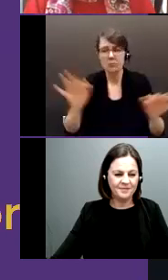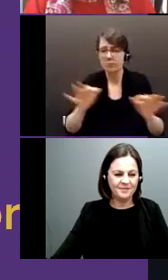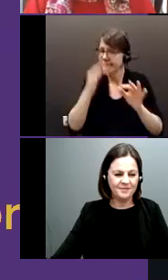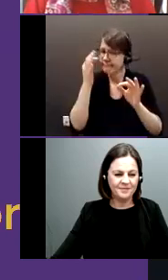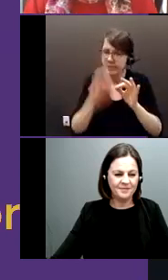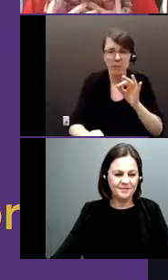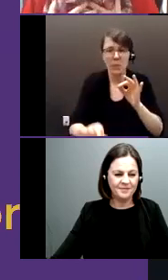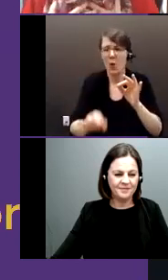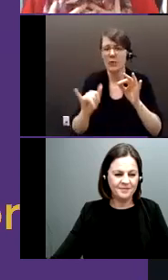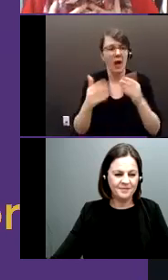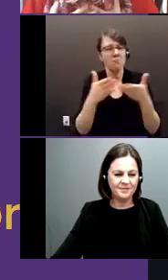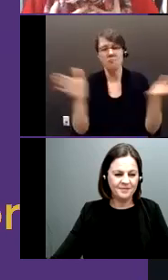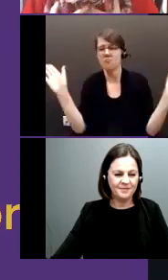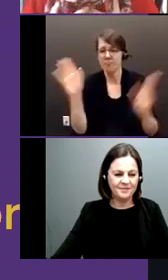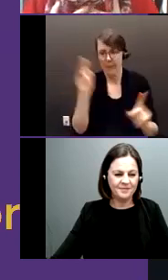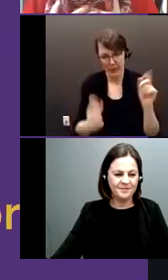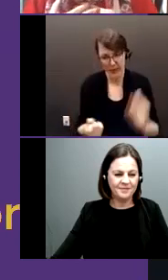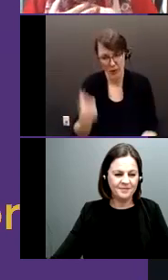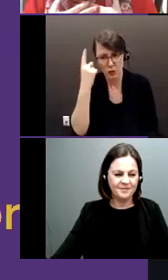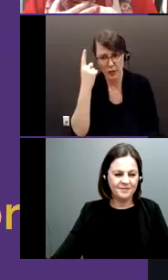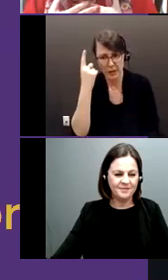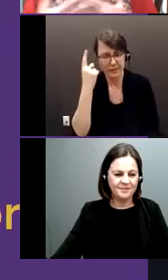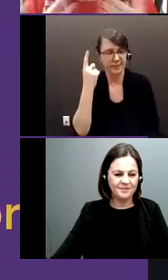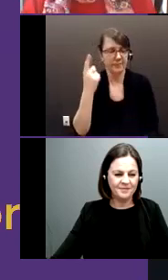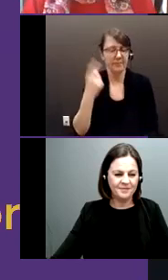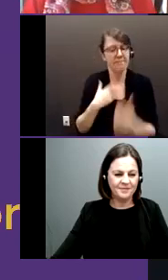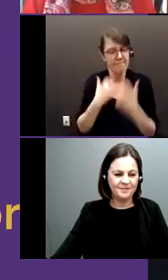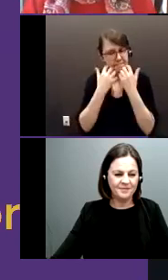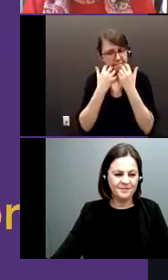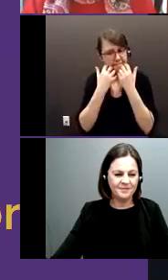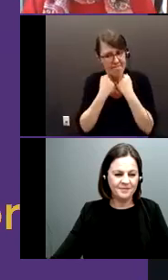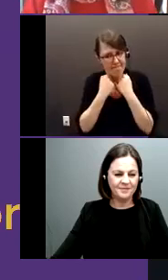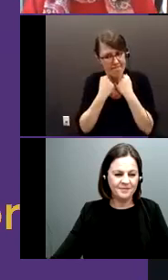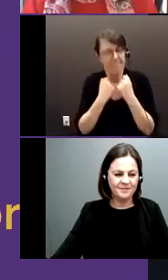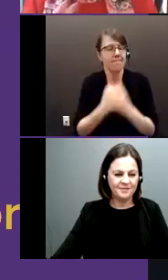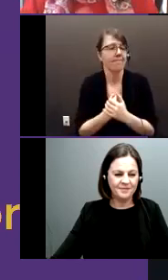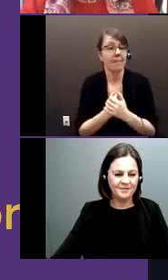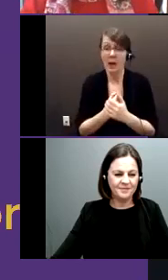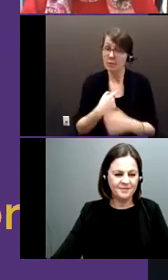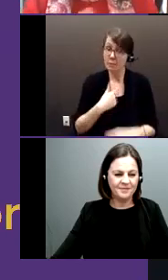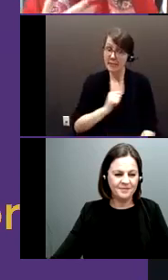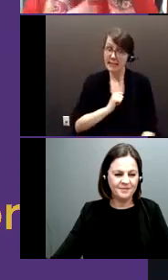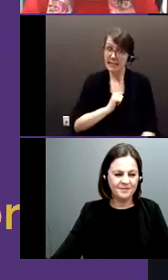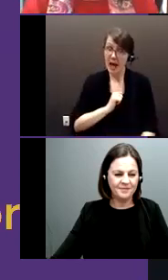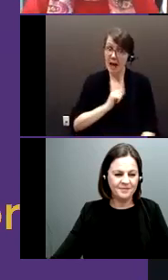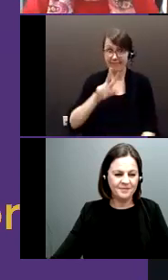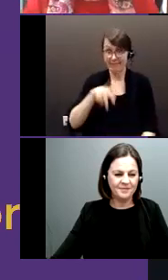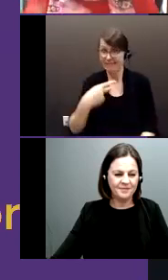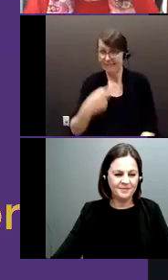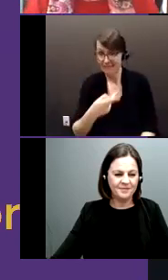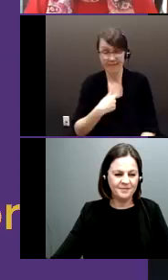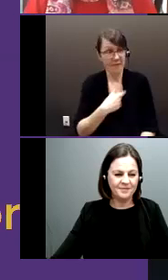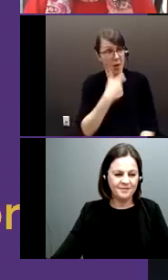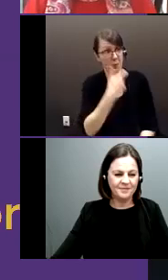understandable for everybody. And I know that's important for me. When I attend a webinar, I want to be able to understand